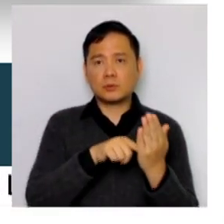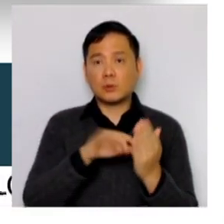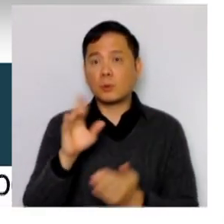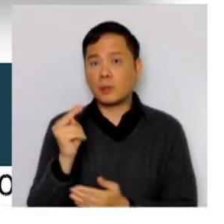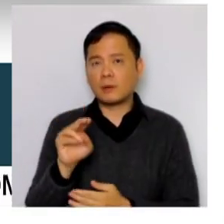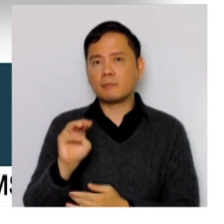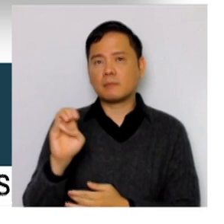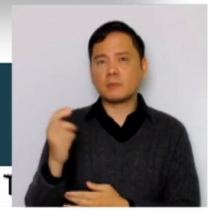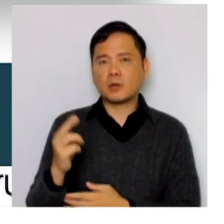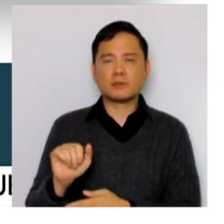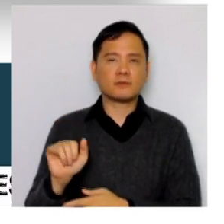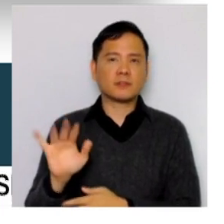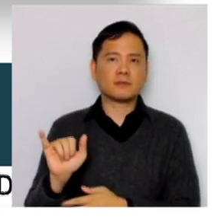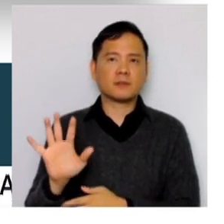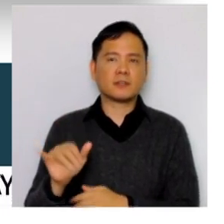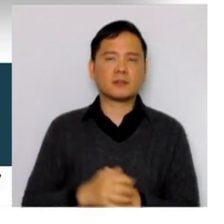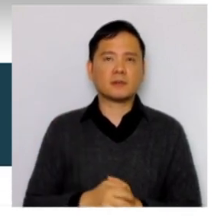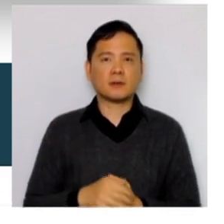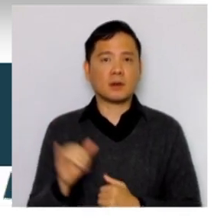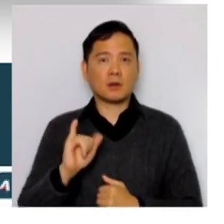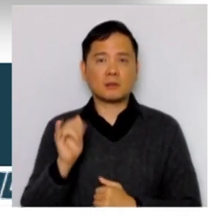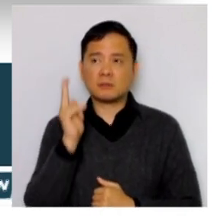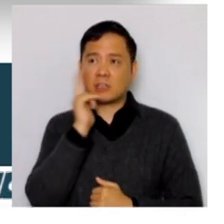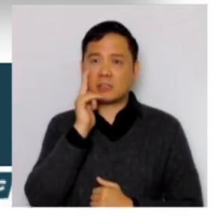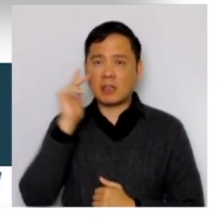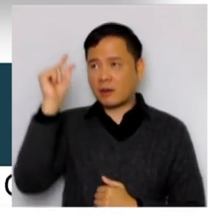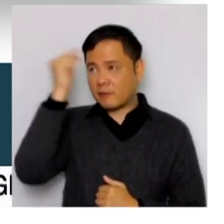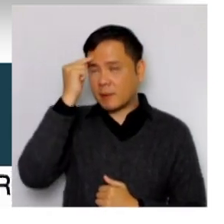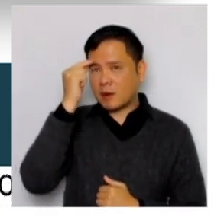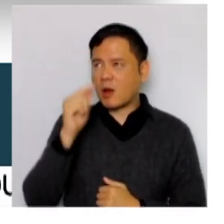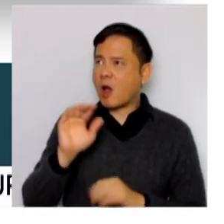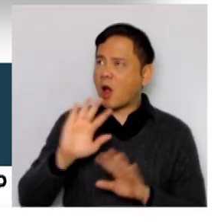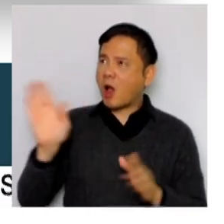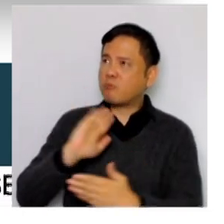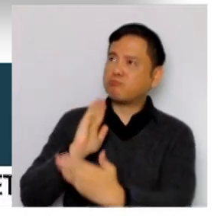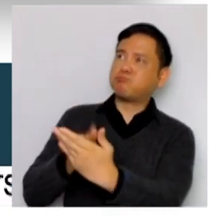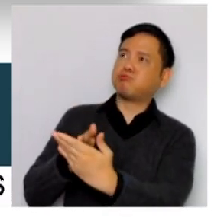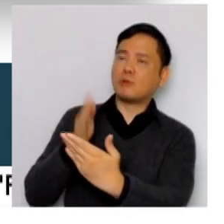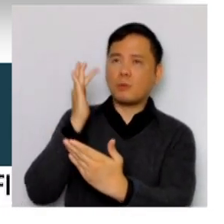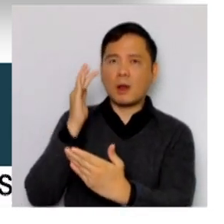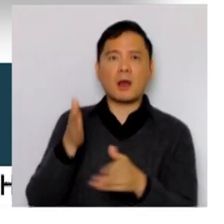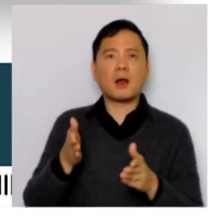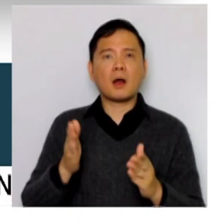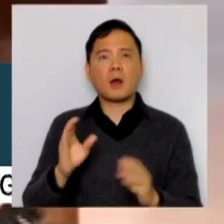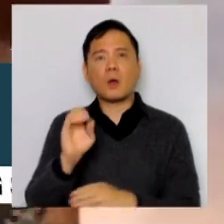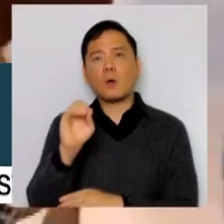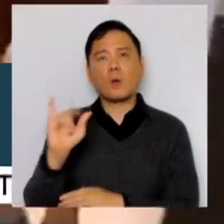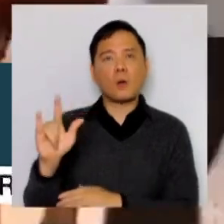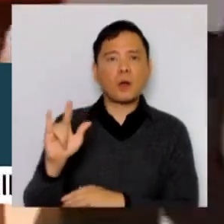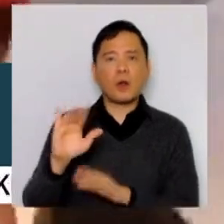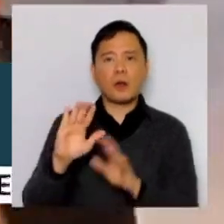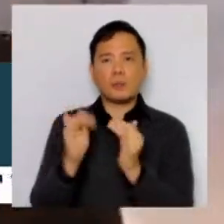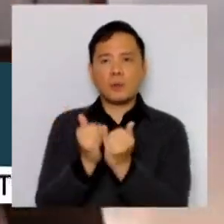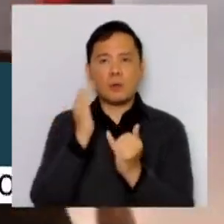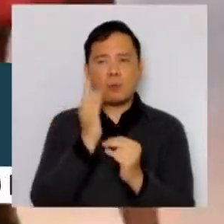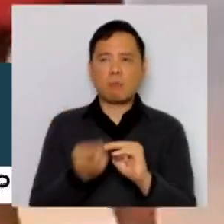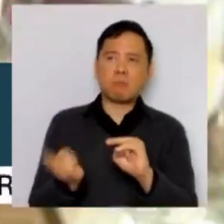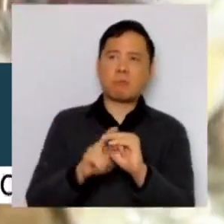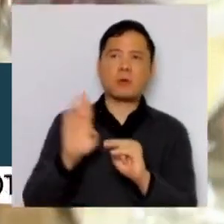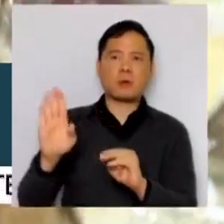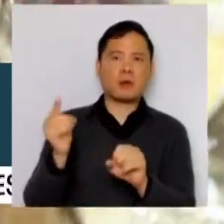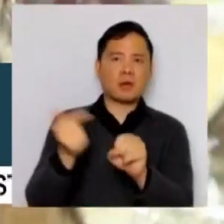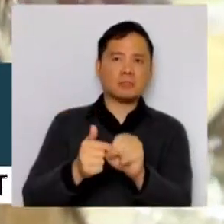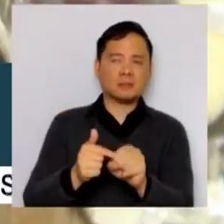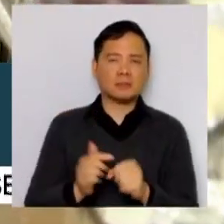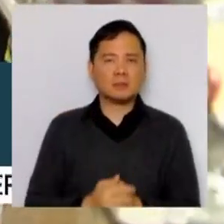They're also slamming the Duterte administration for allowing giant oil firms to allegedly overprice their goods. Supermarket